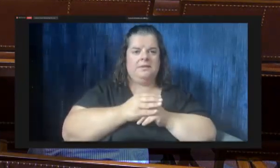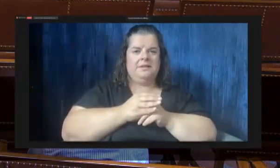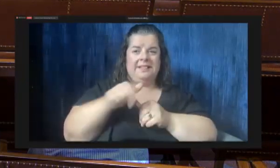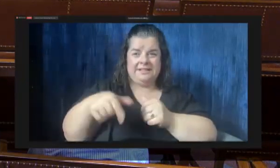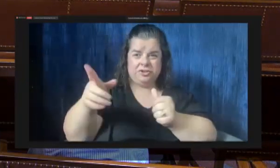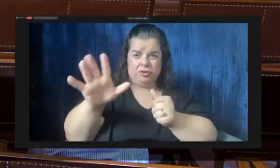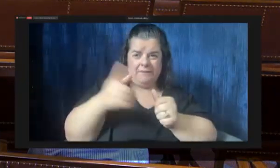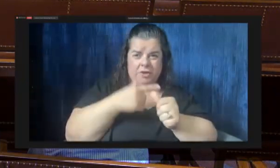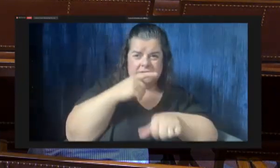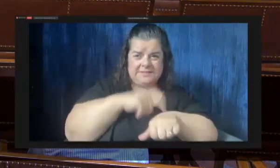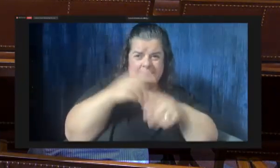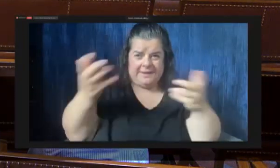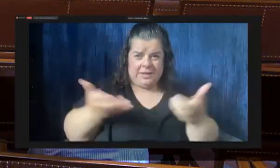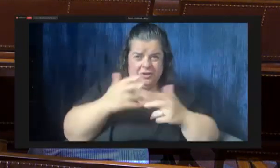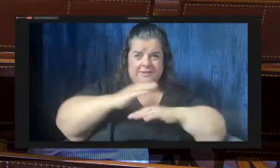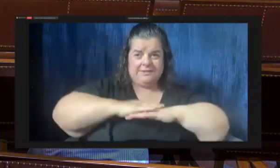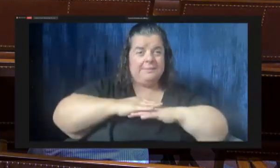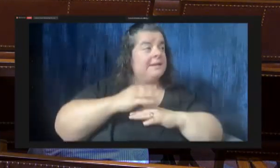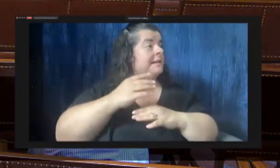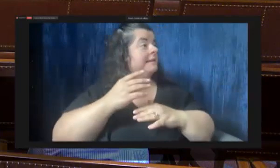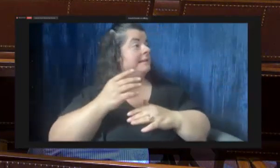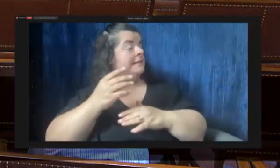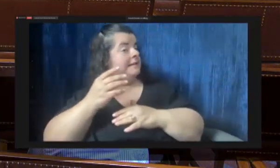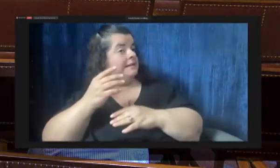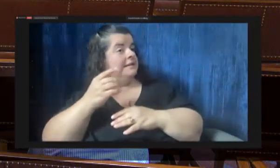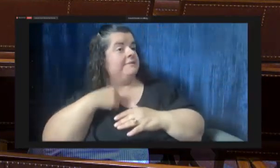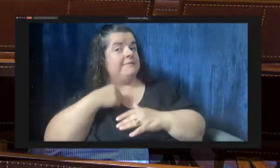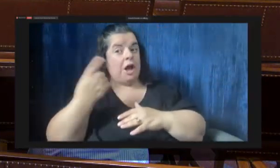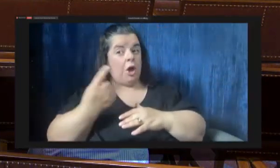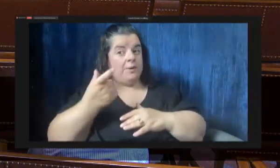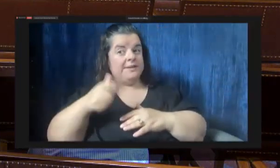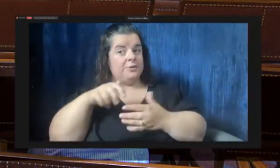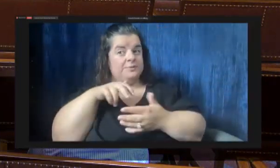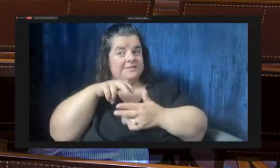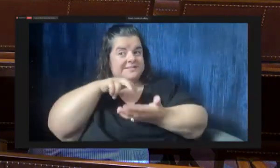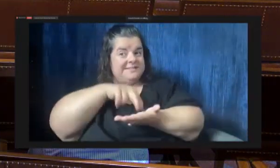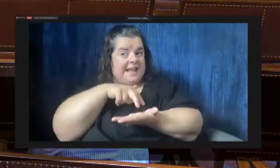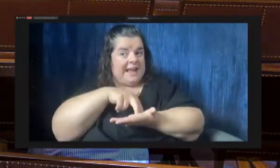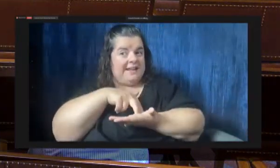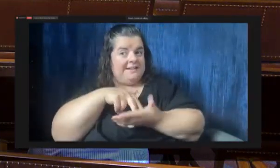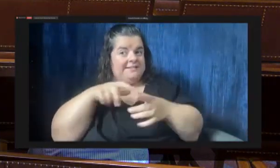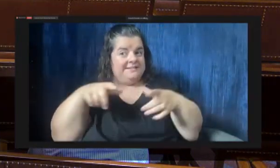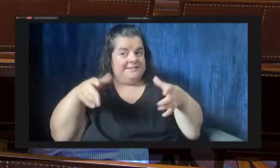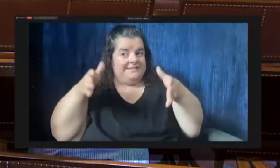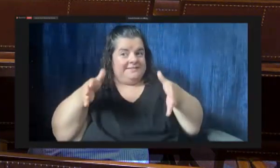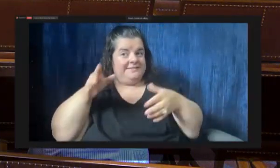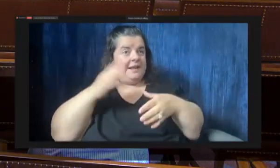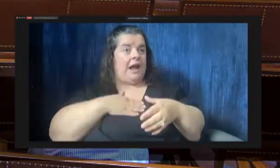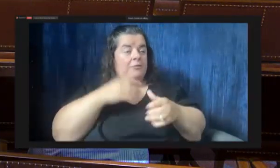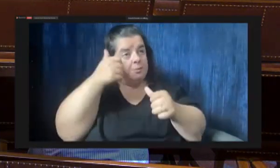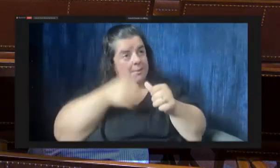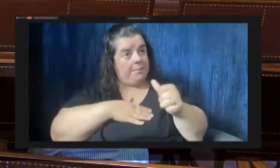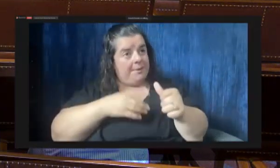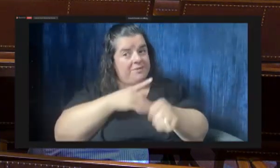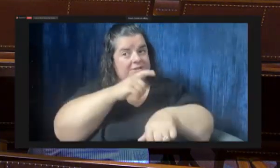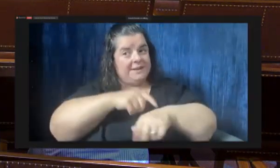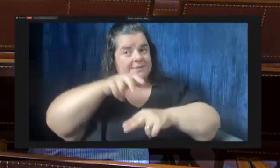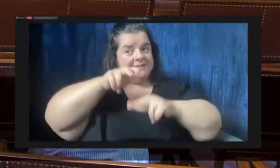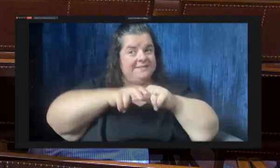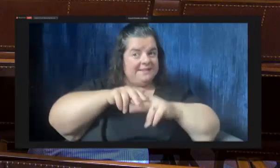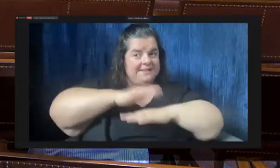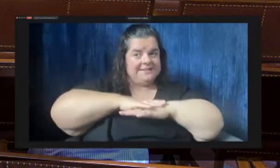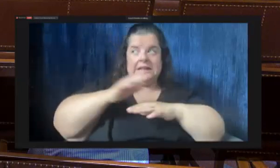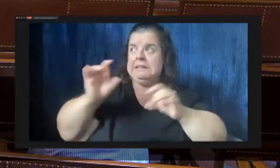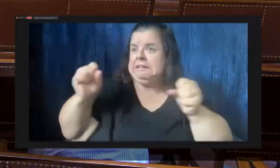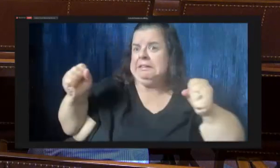the table? Yeah, I've always had to be back at that little stand. Yeah. So I remember first time at the table. It was